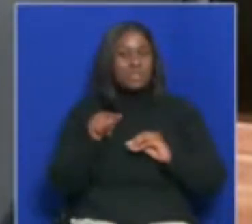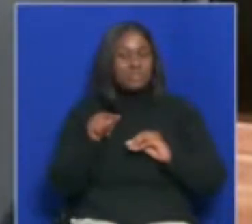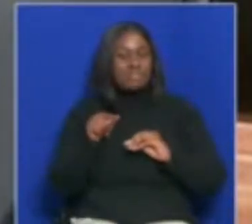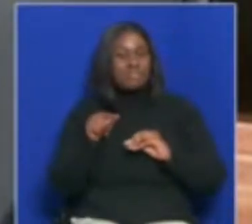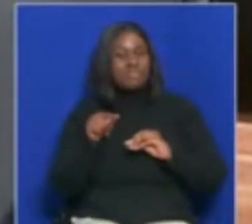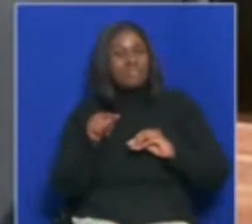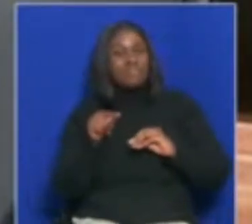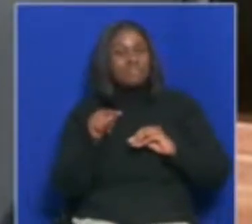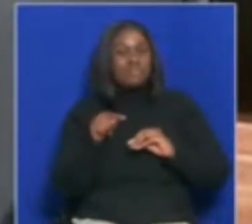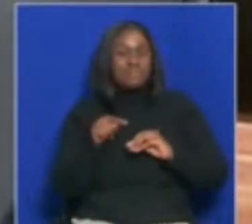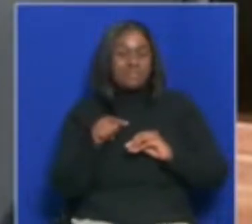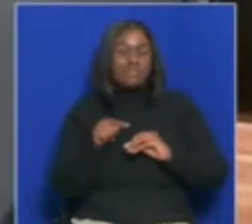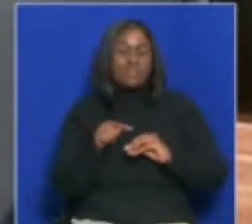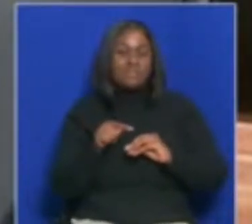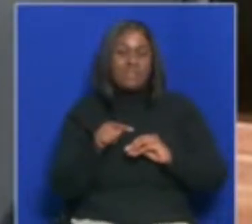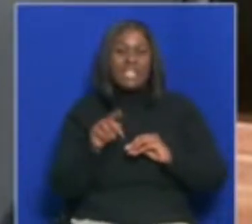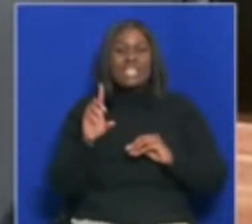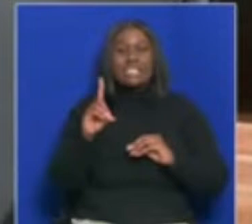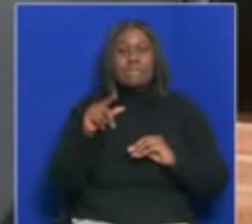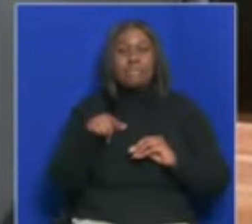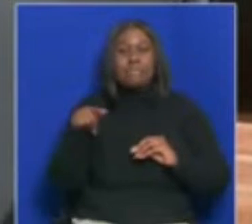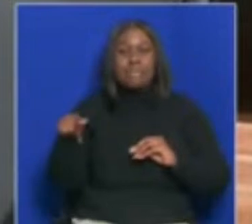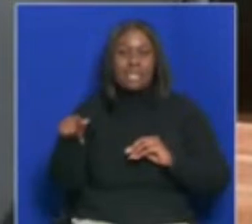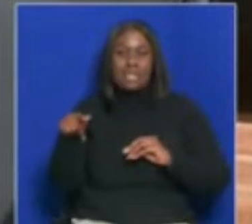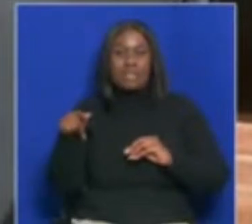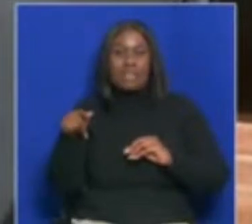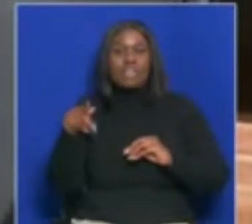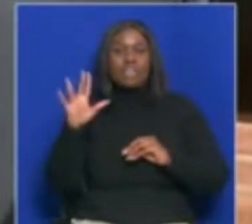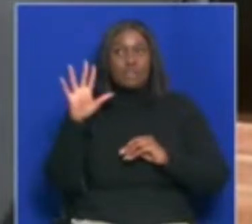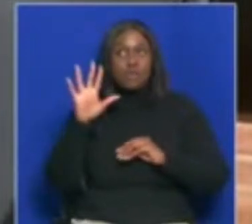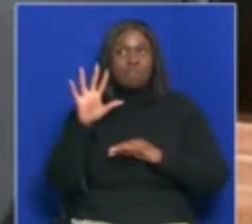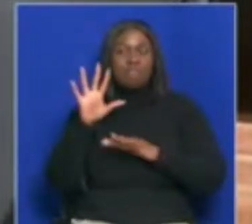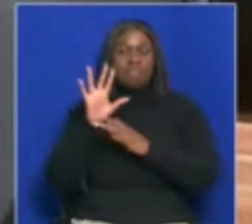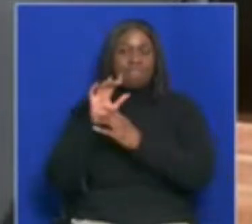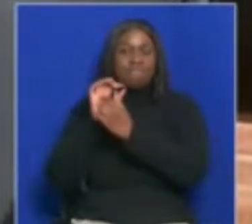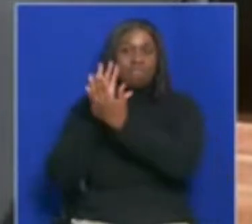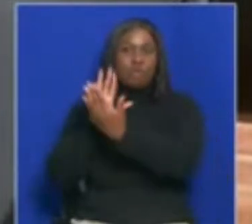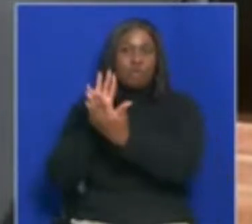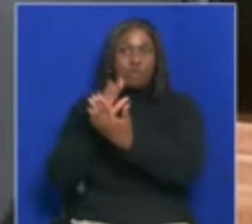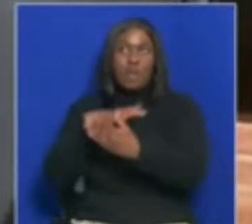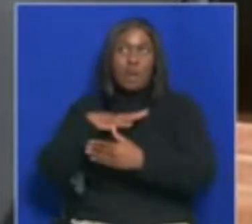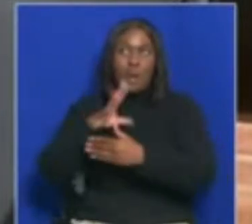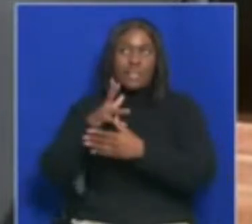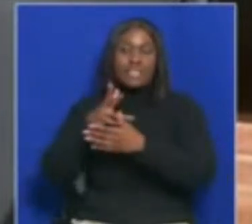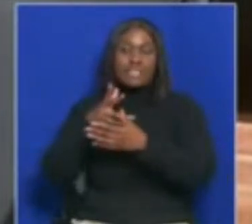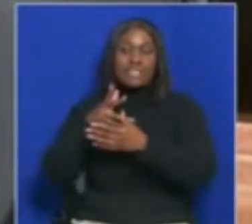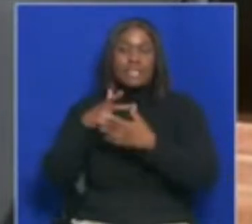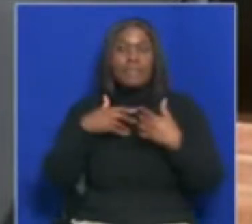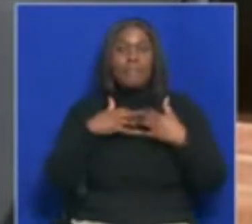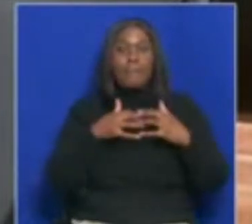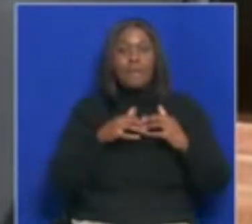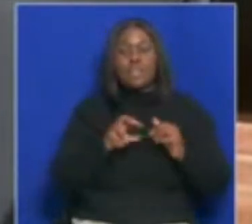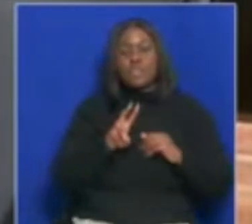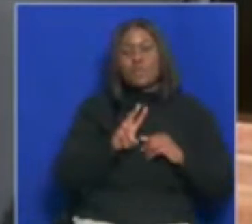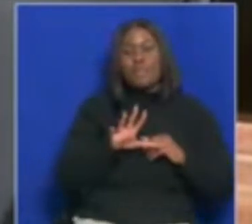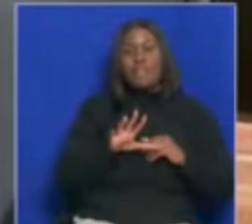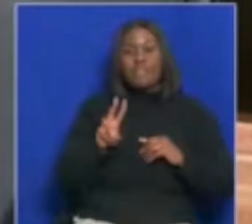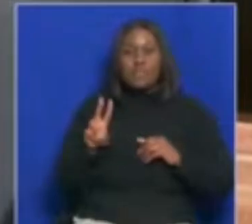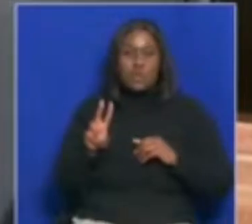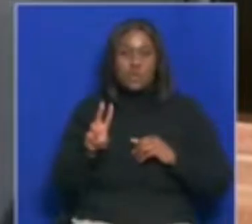to the DPP and an attempt to set up a 242 operation. 252. 252, sorry.